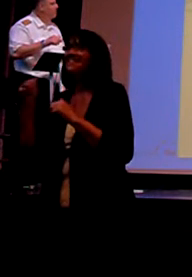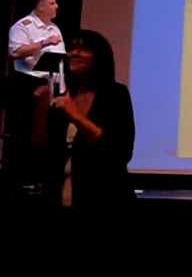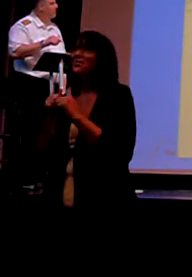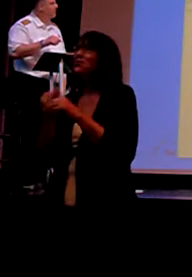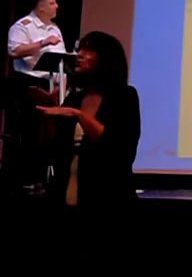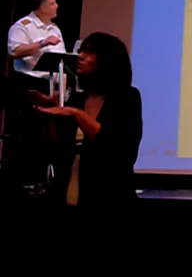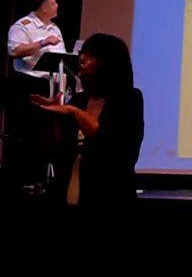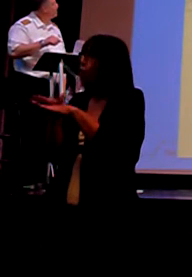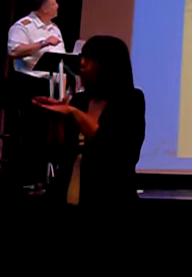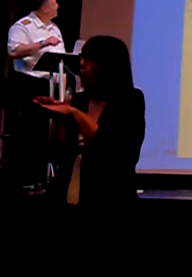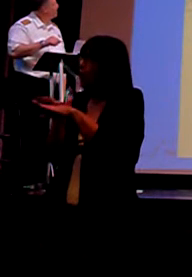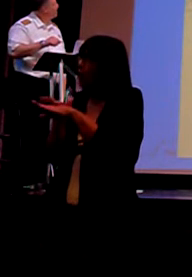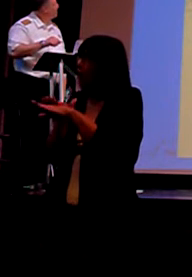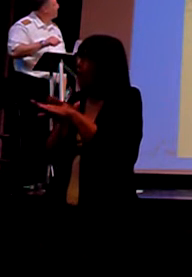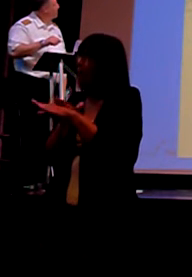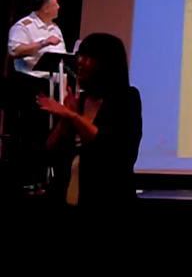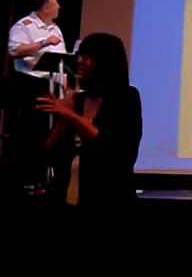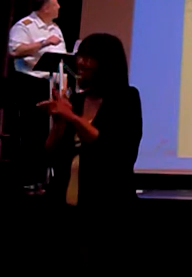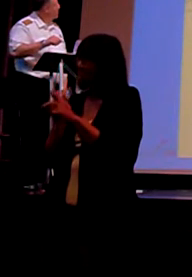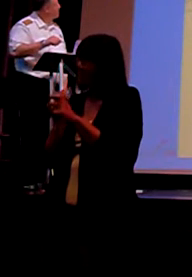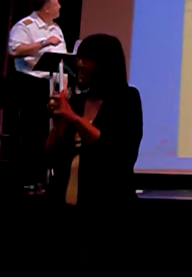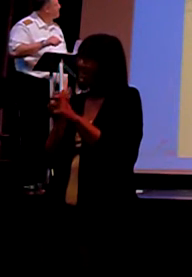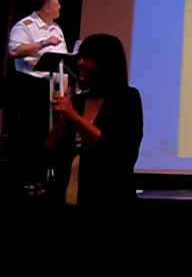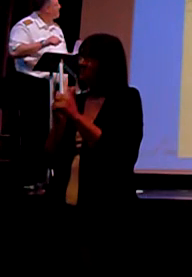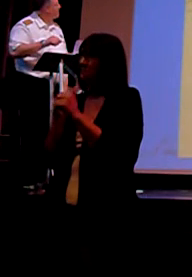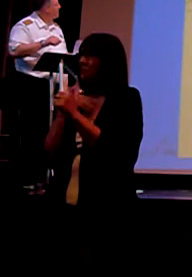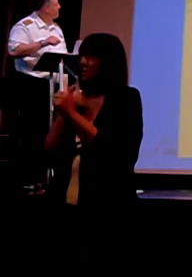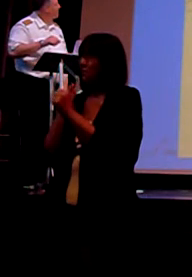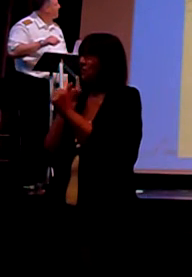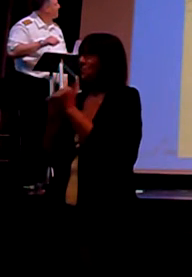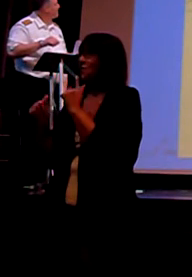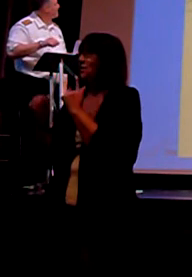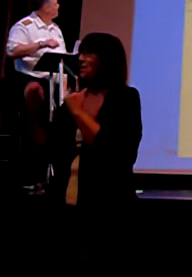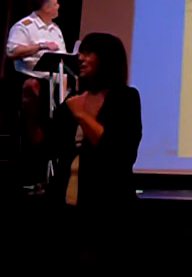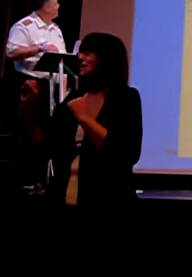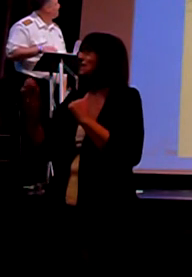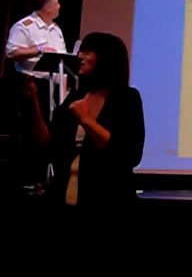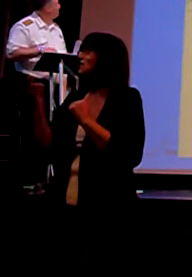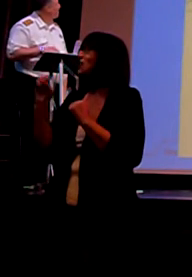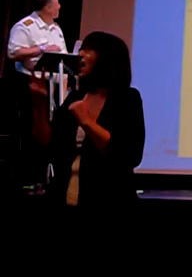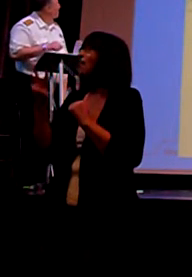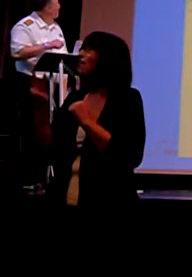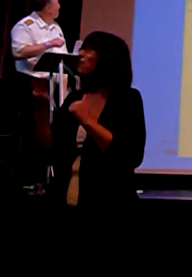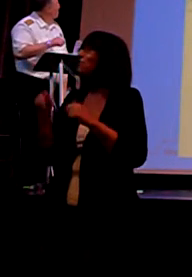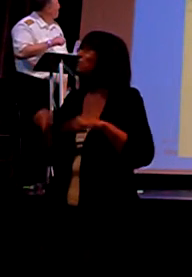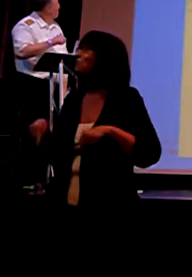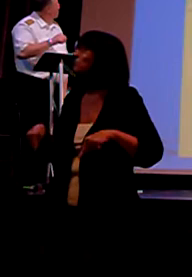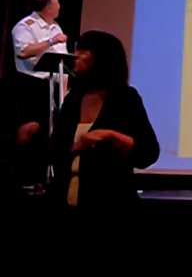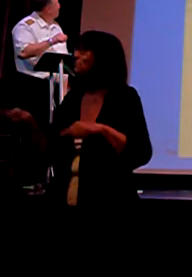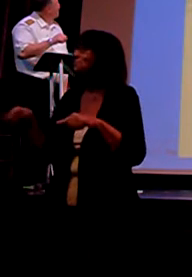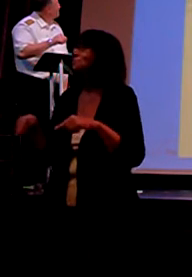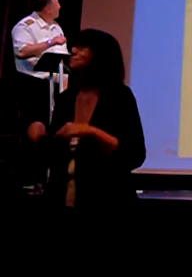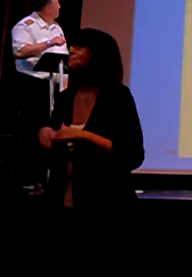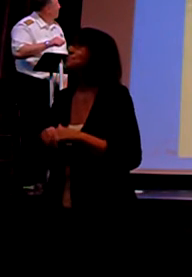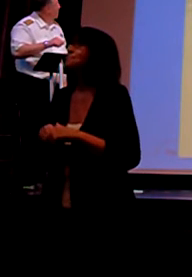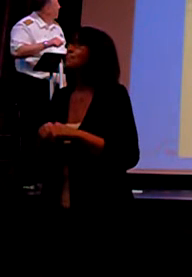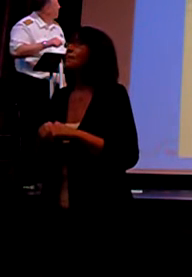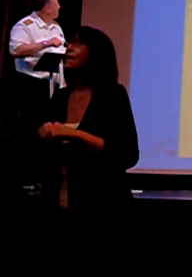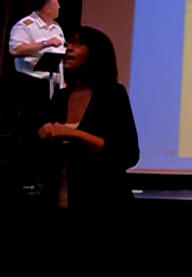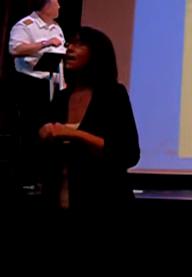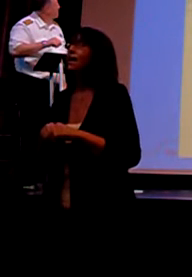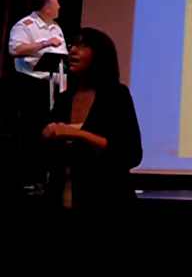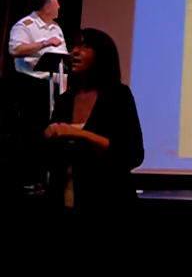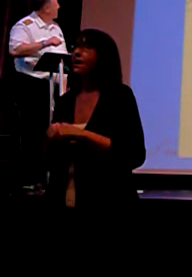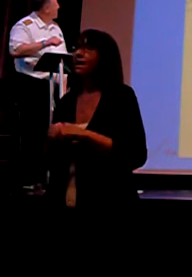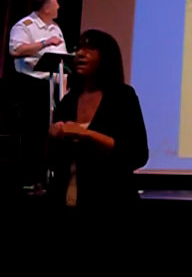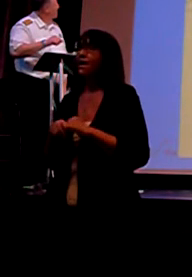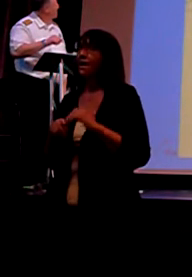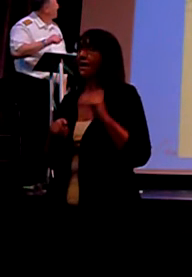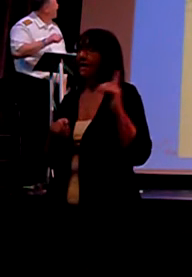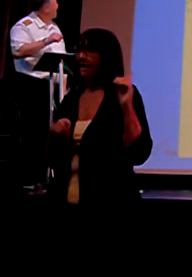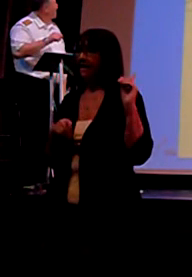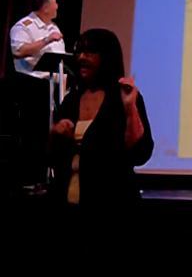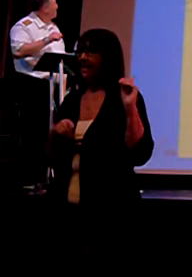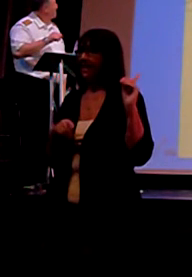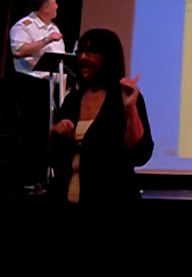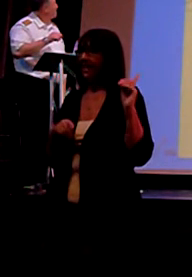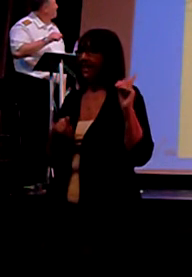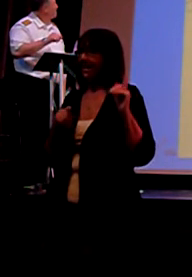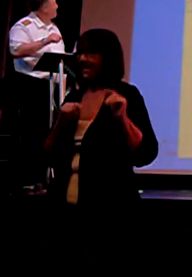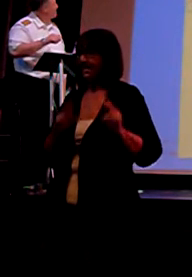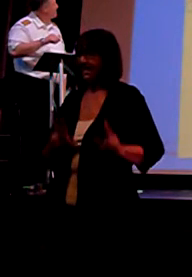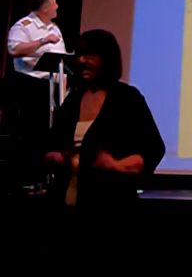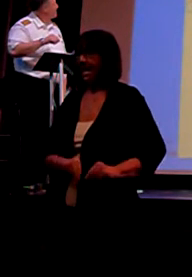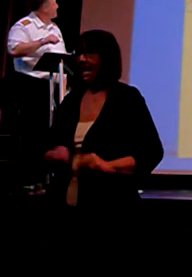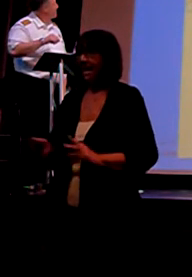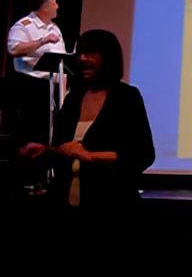slow speed before we have passed the shallow areas here. All of this area here is the Navy